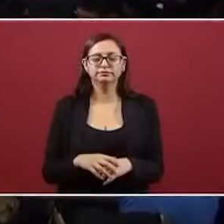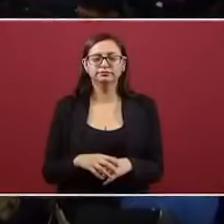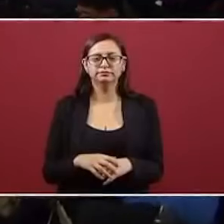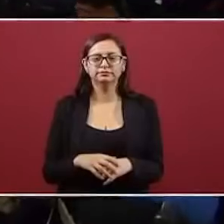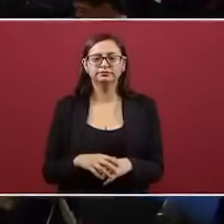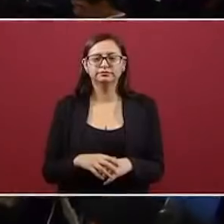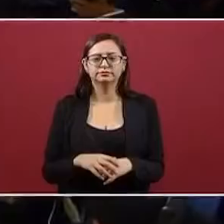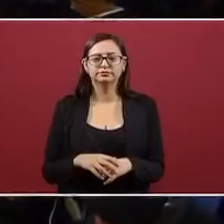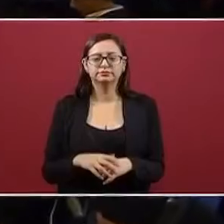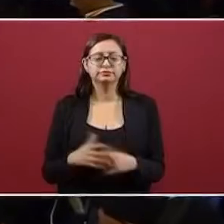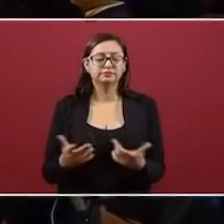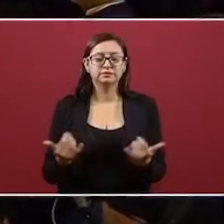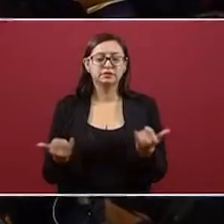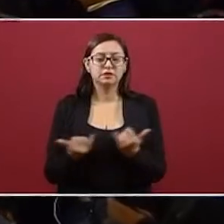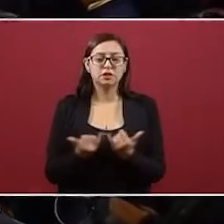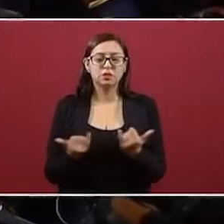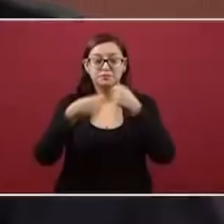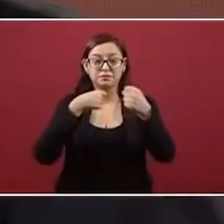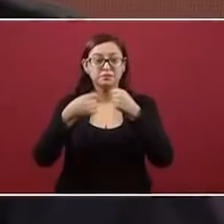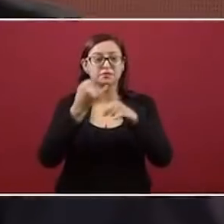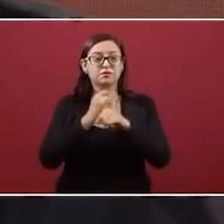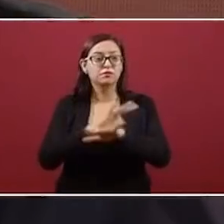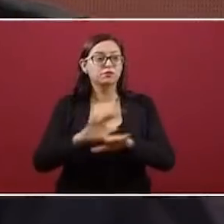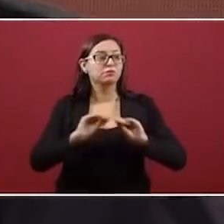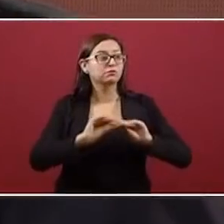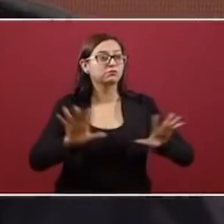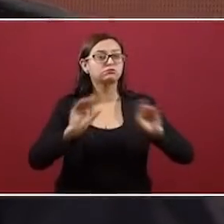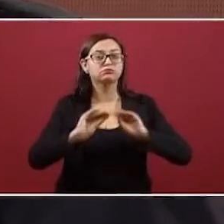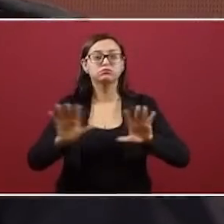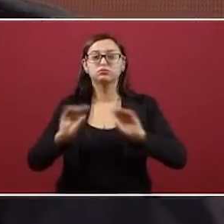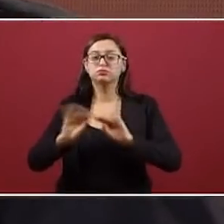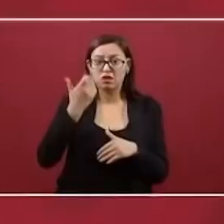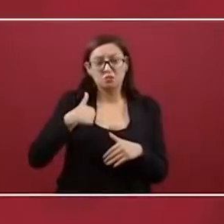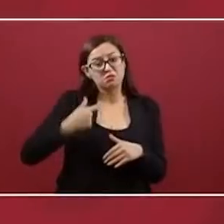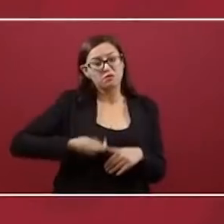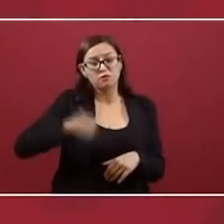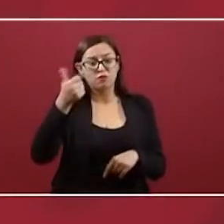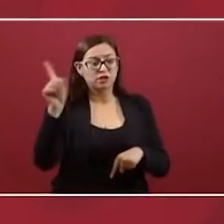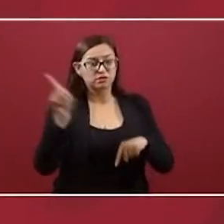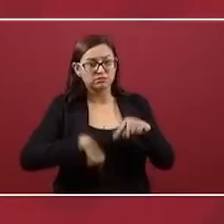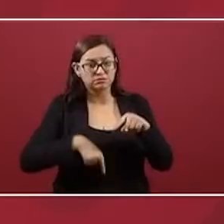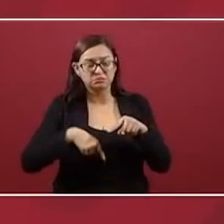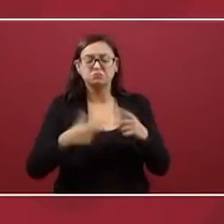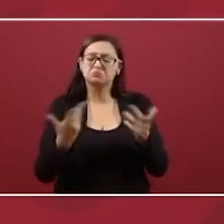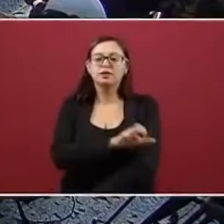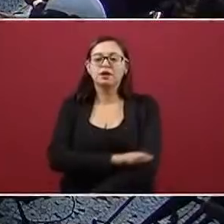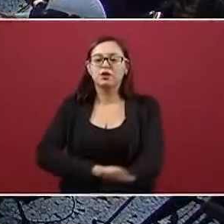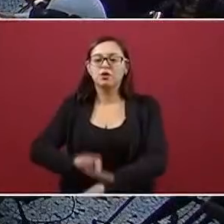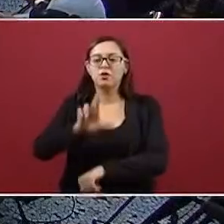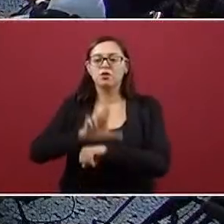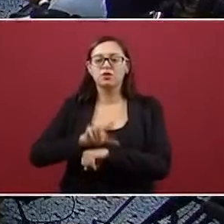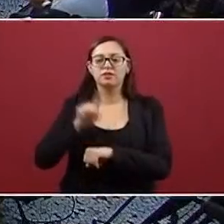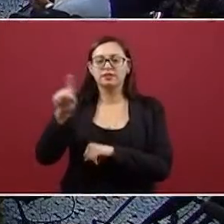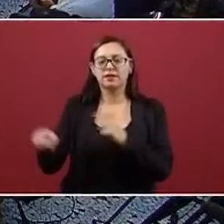by repeatedly bringing up corruption, equality, development, and his own popularity. The veteran politician has been able to